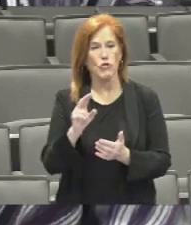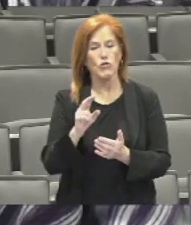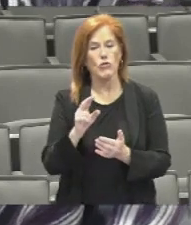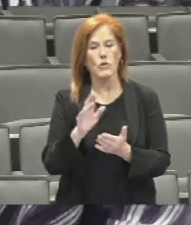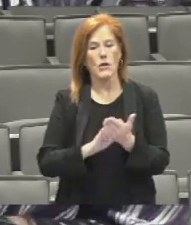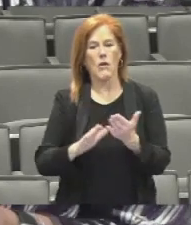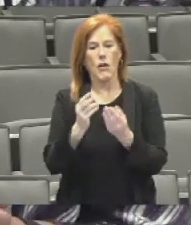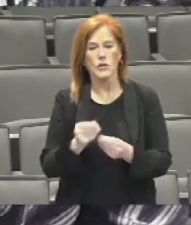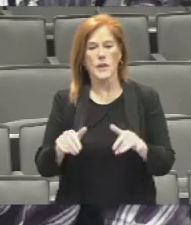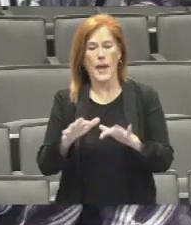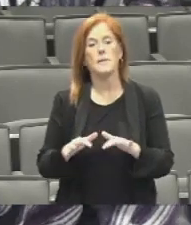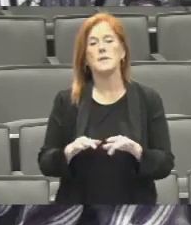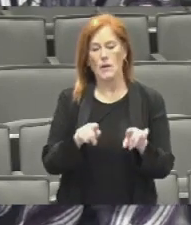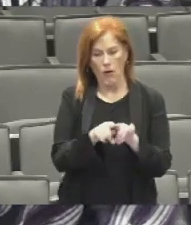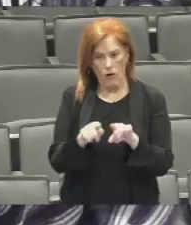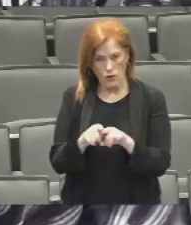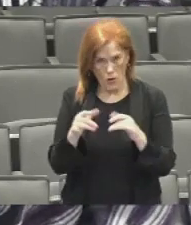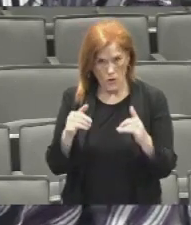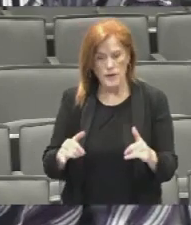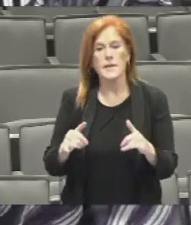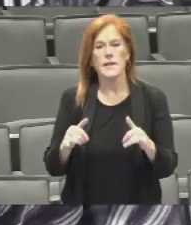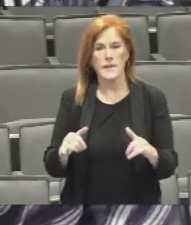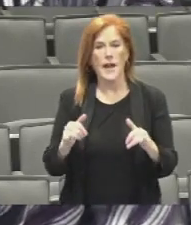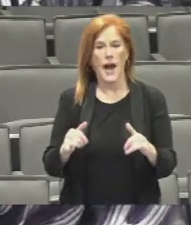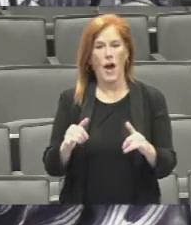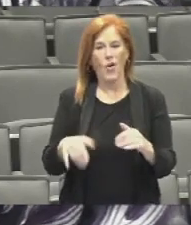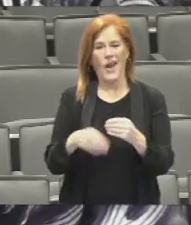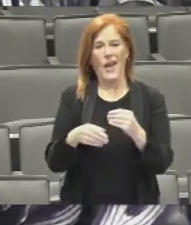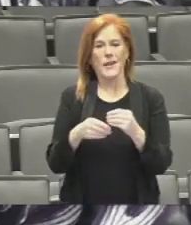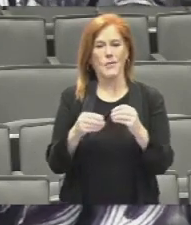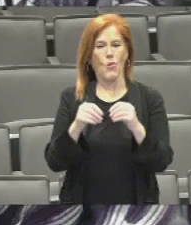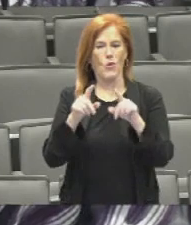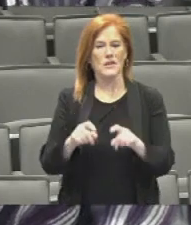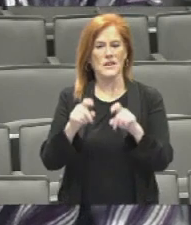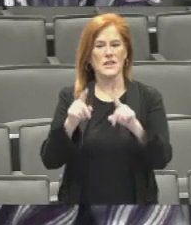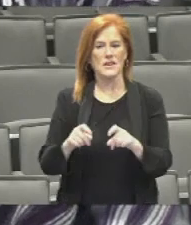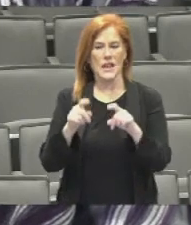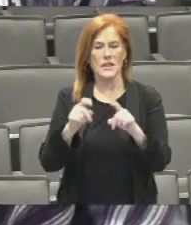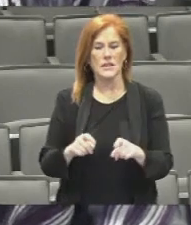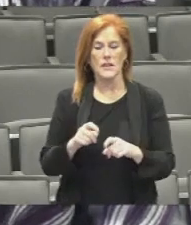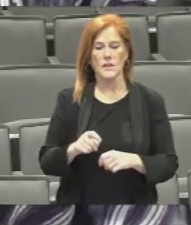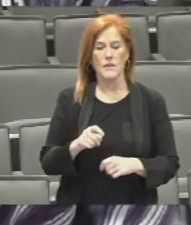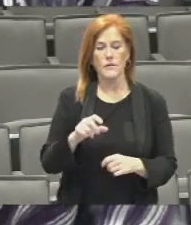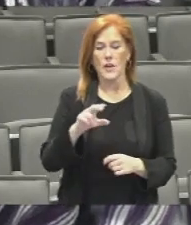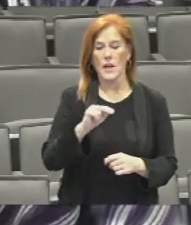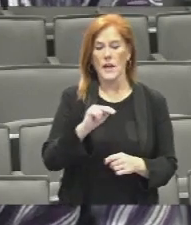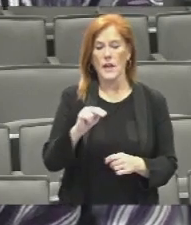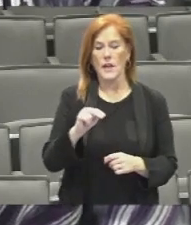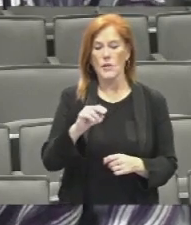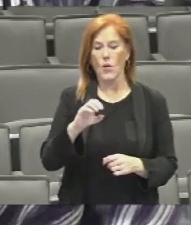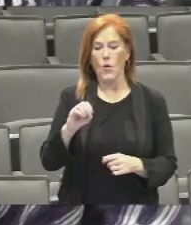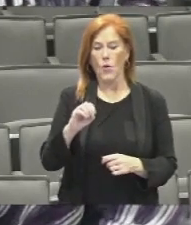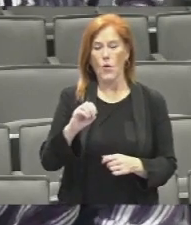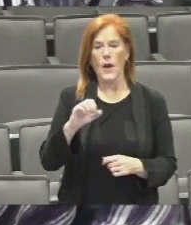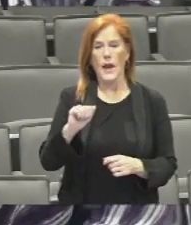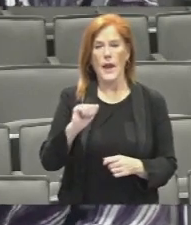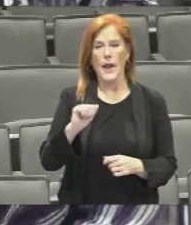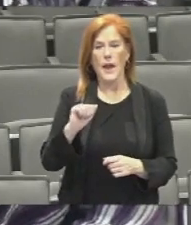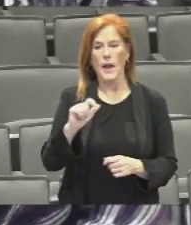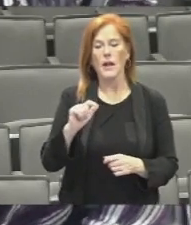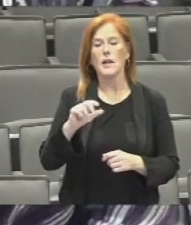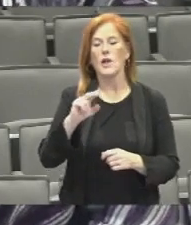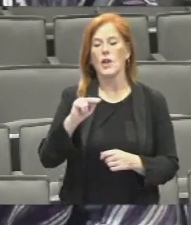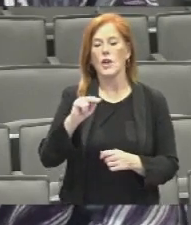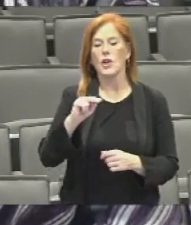are now broadening up out their testing. And NOAA, the North Omaha Alliance for